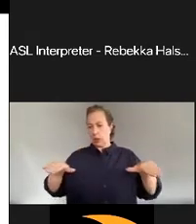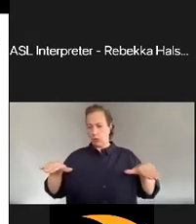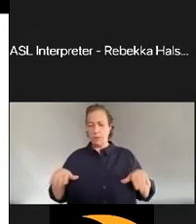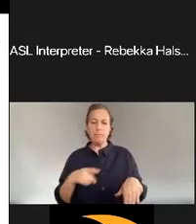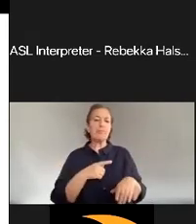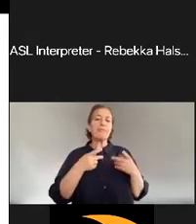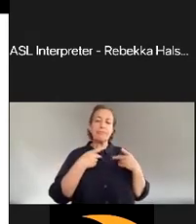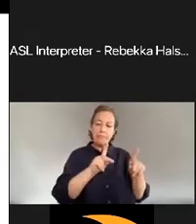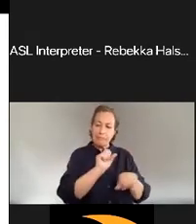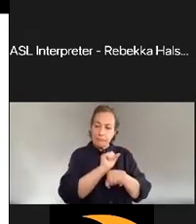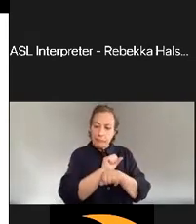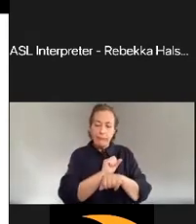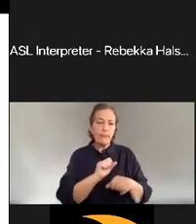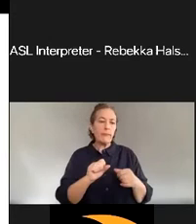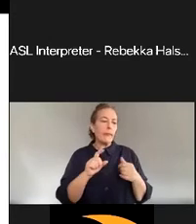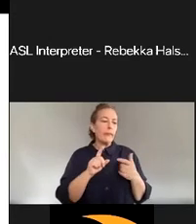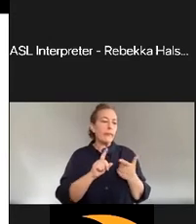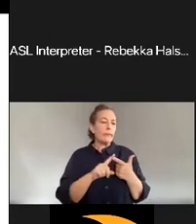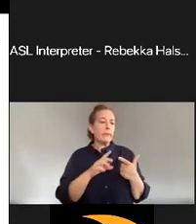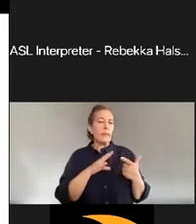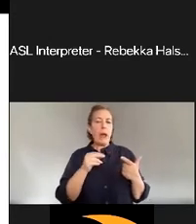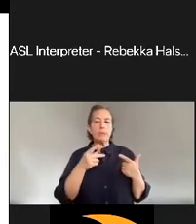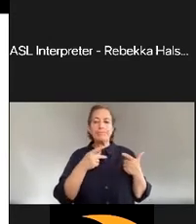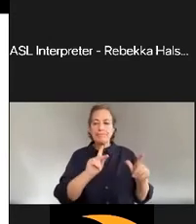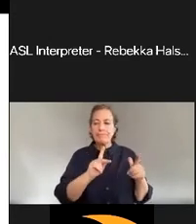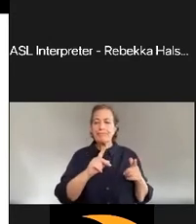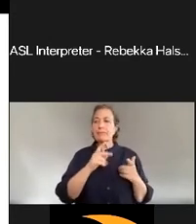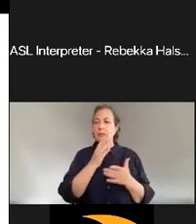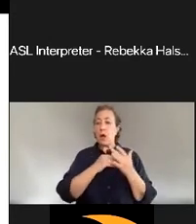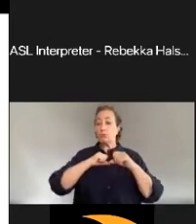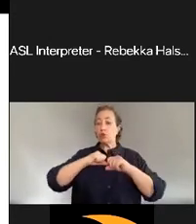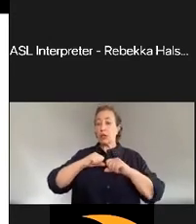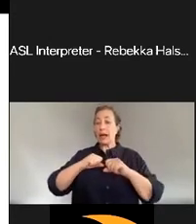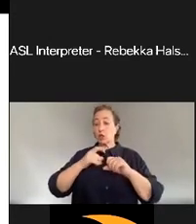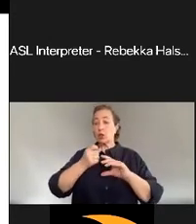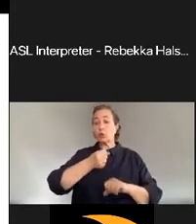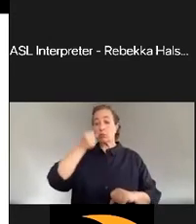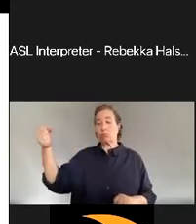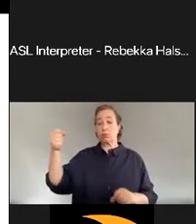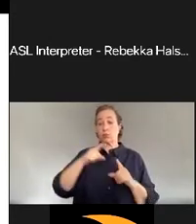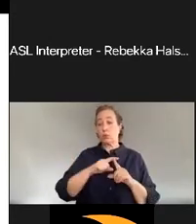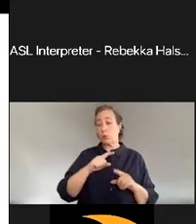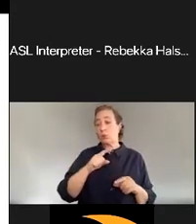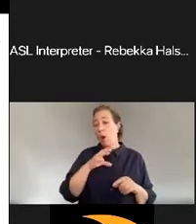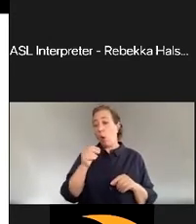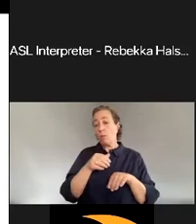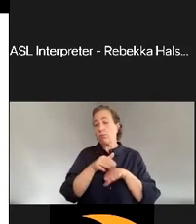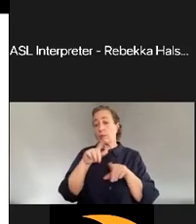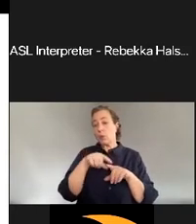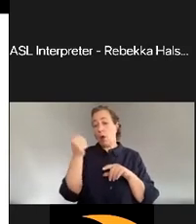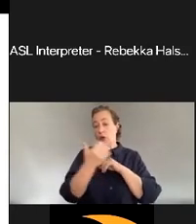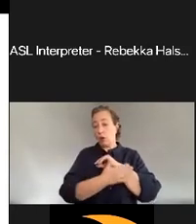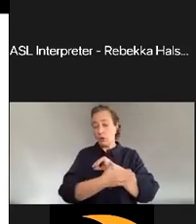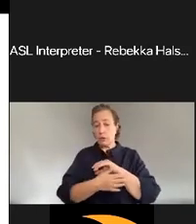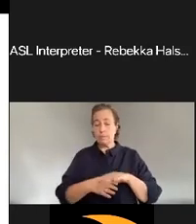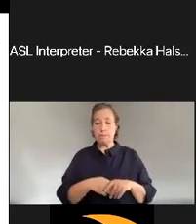permits and allows them to have protection from removal and deportation. One of the challenges with